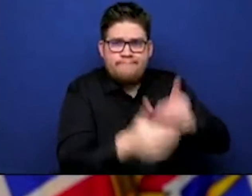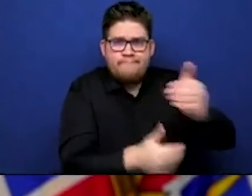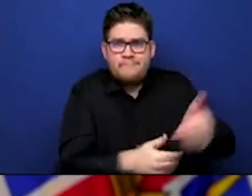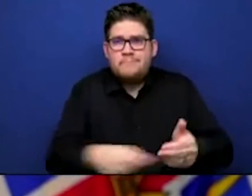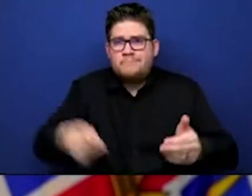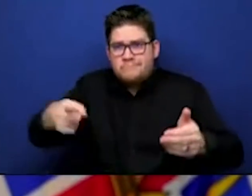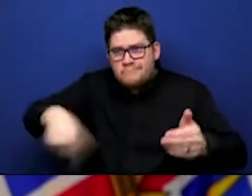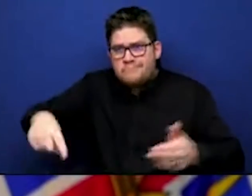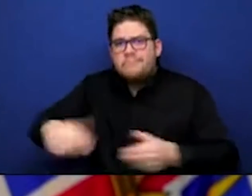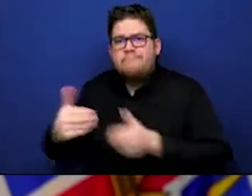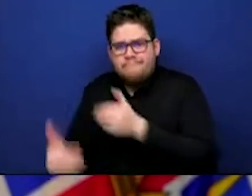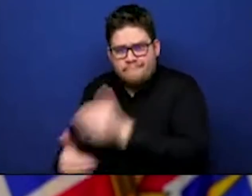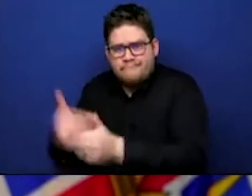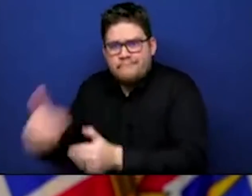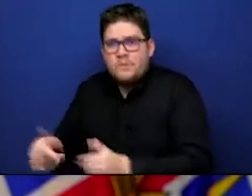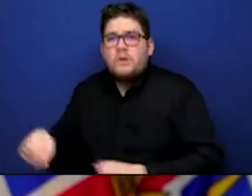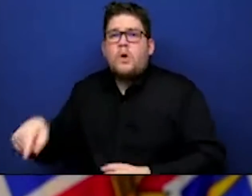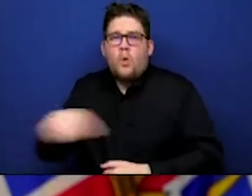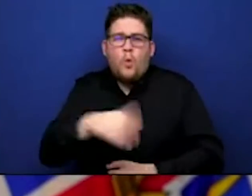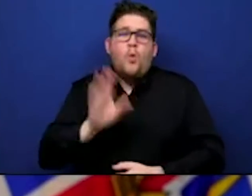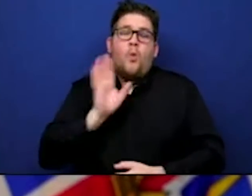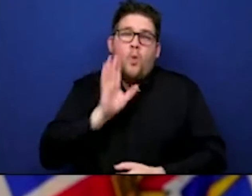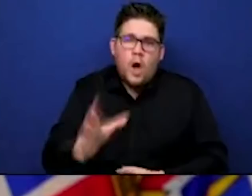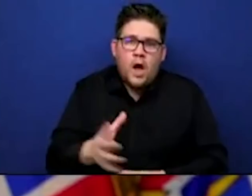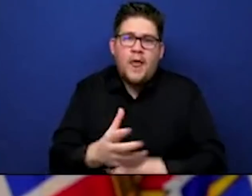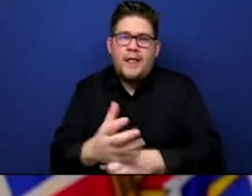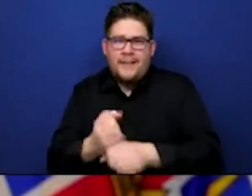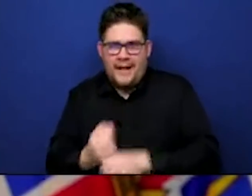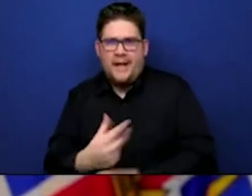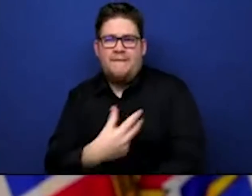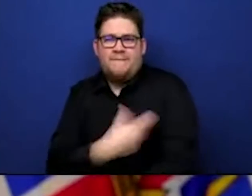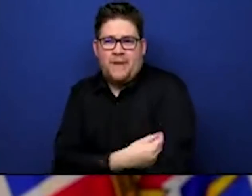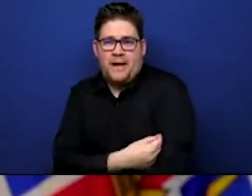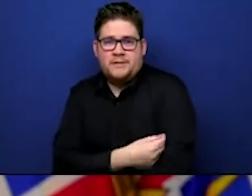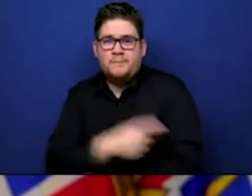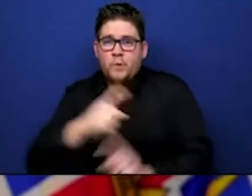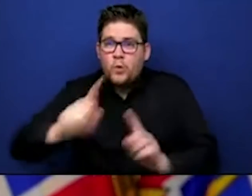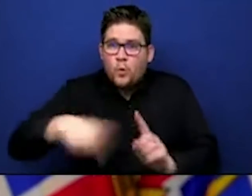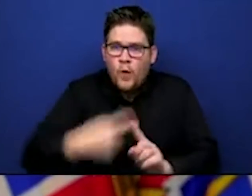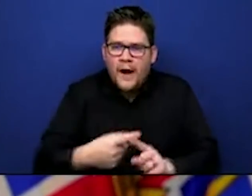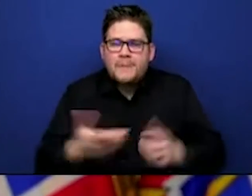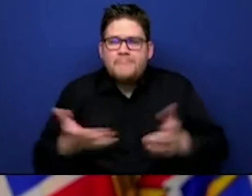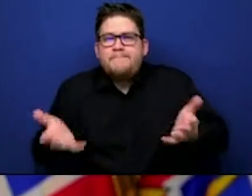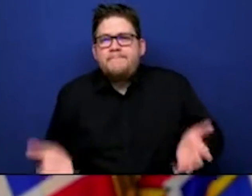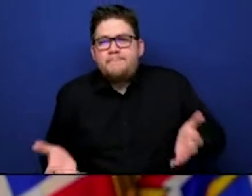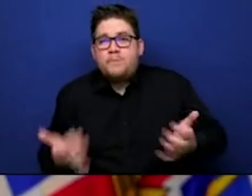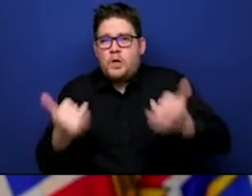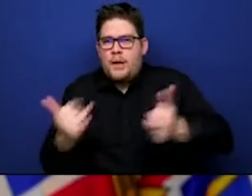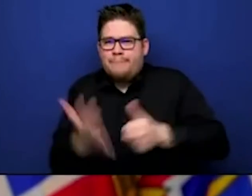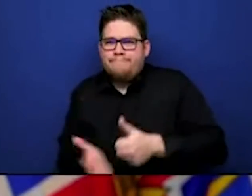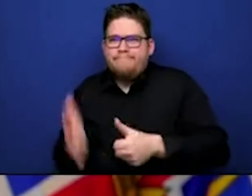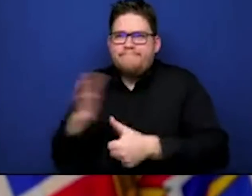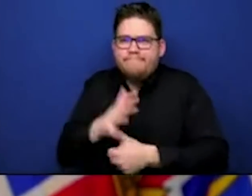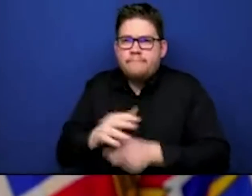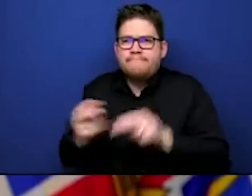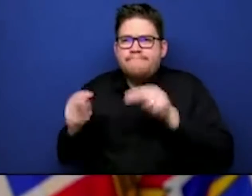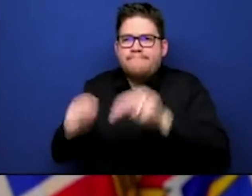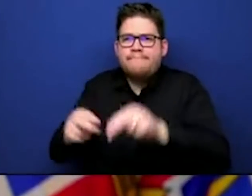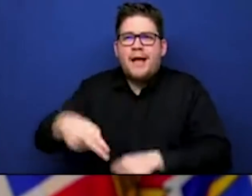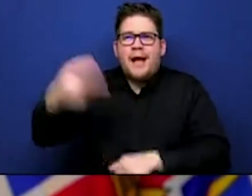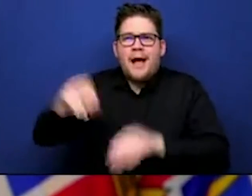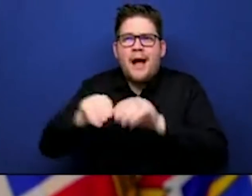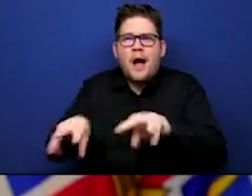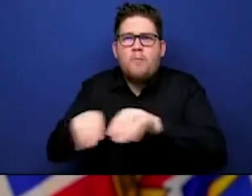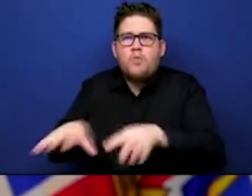And we're focusing on where those areas of transmission are highest to start over the next few weeks, and it will spread out